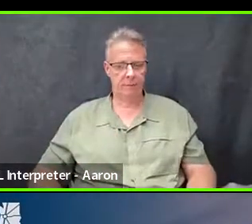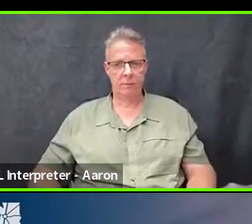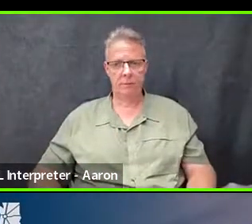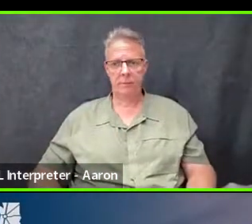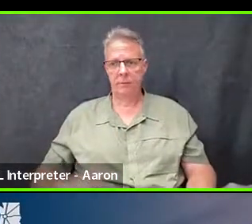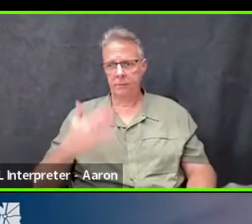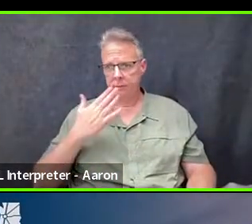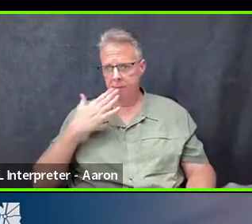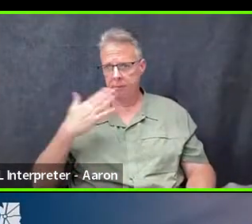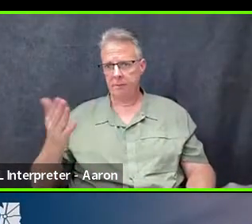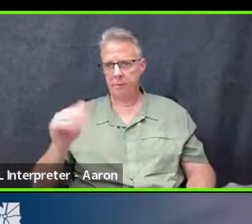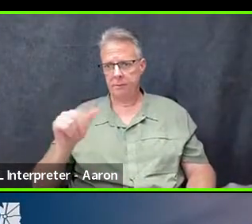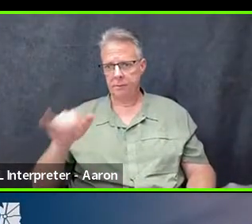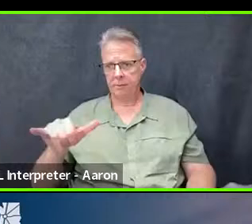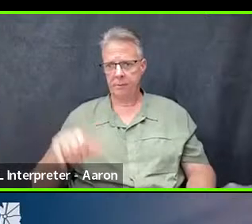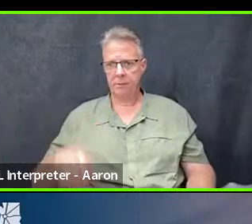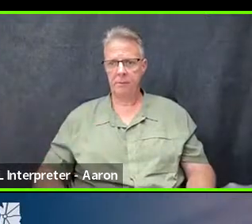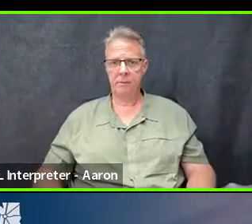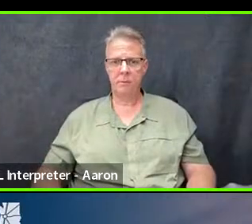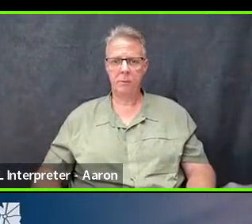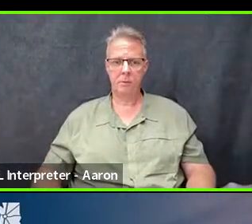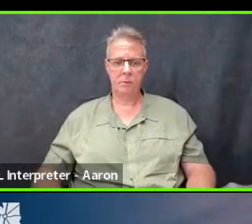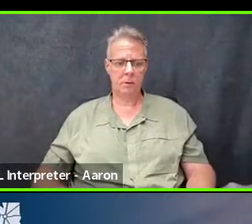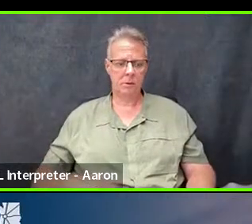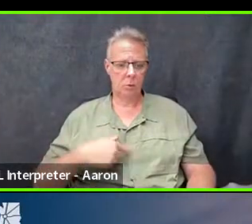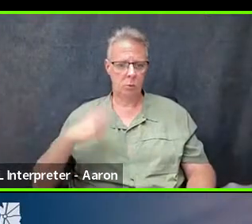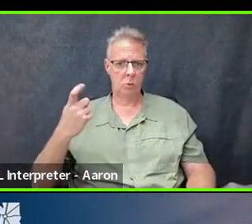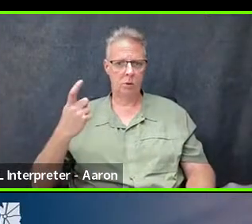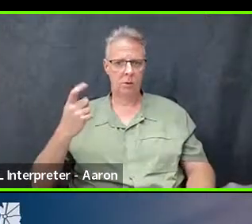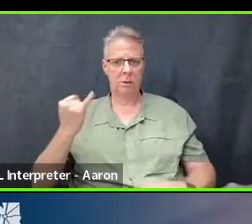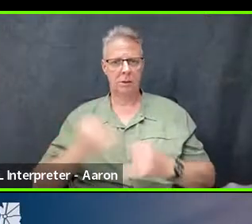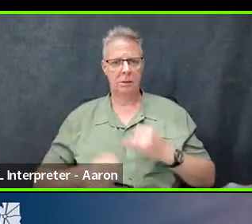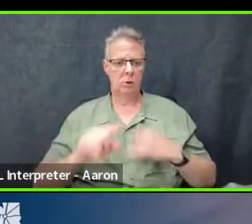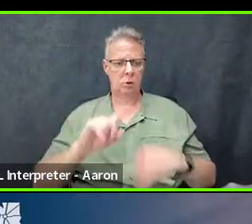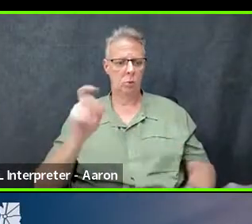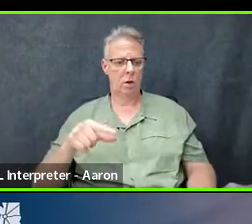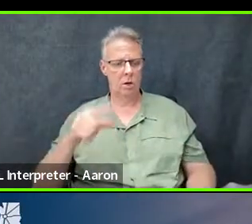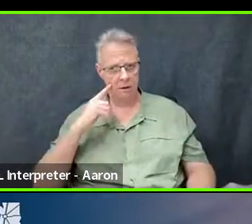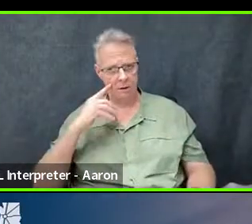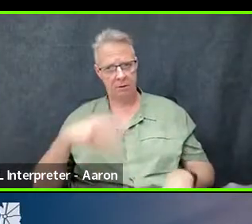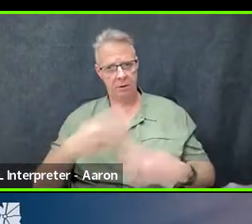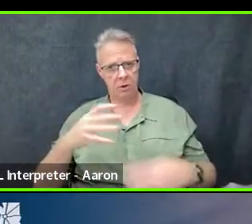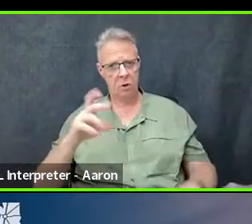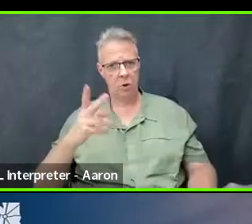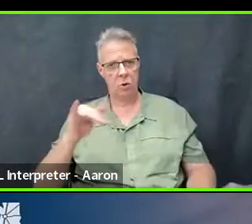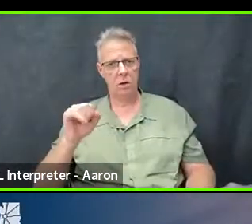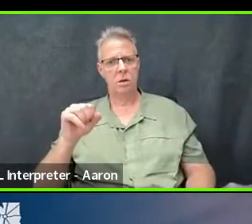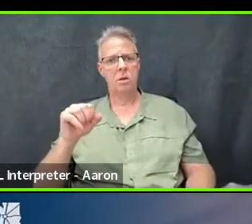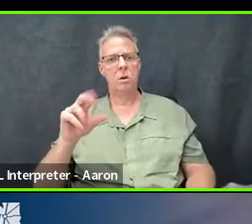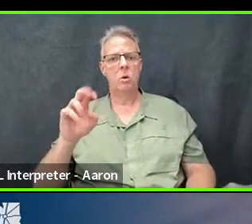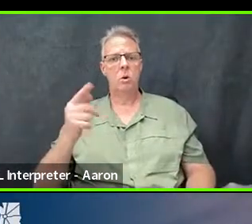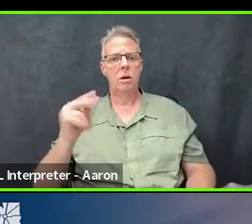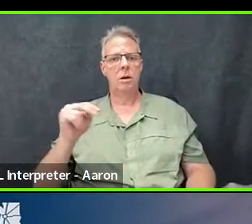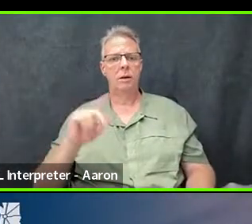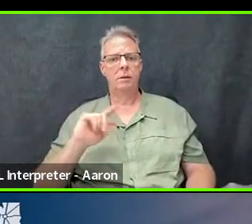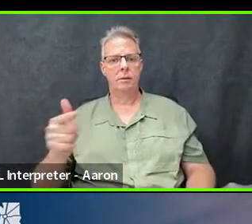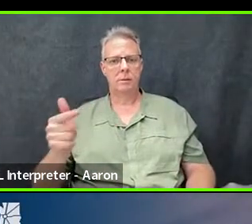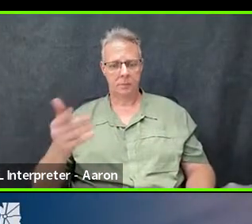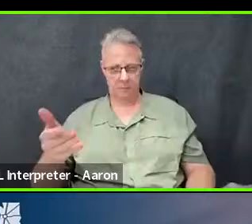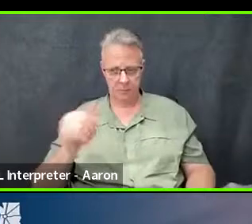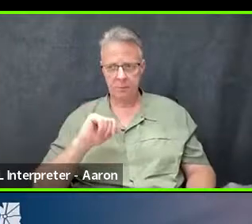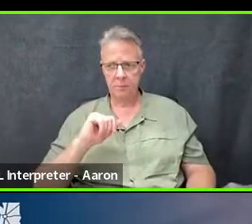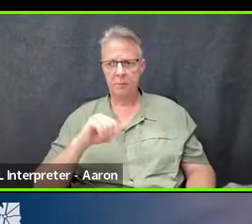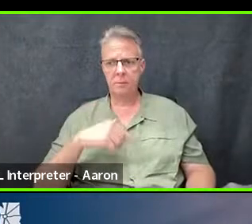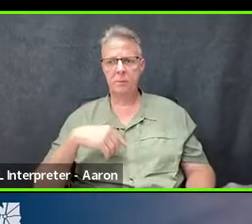Thank you, Casey. And there's just one last question in the queue. Chris Regan, I'll put this to you. And I'm